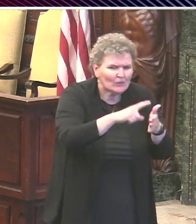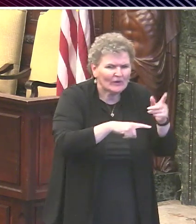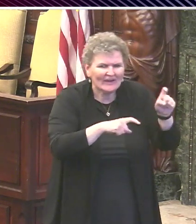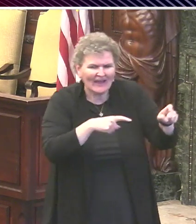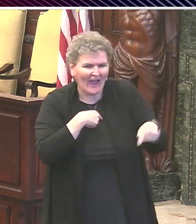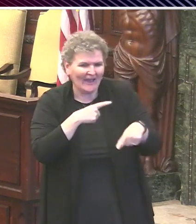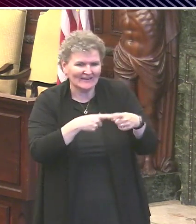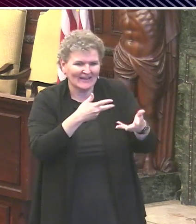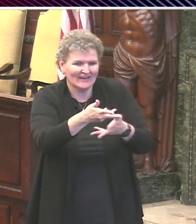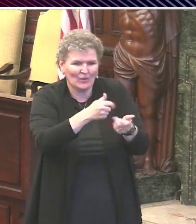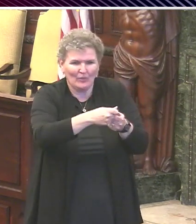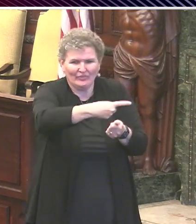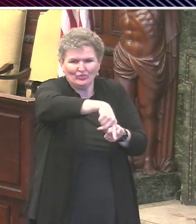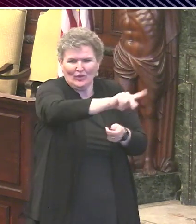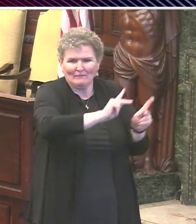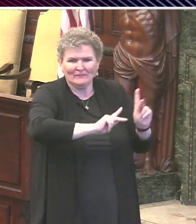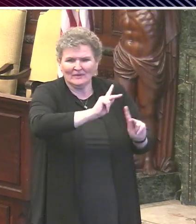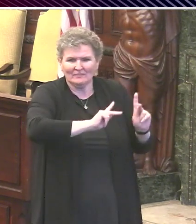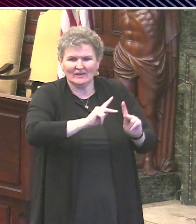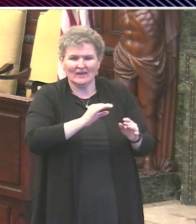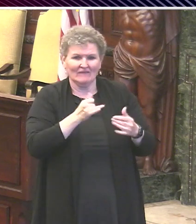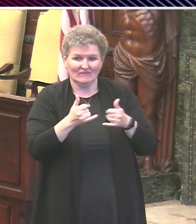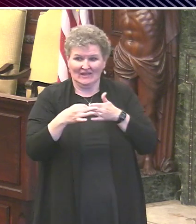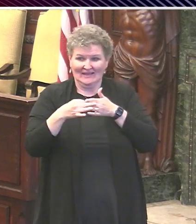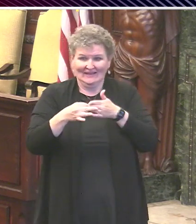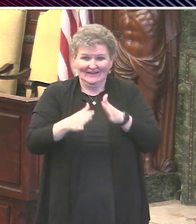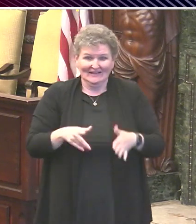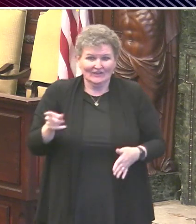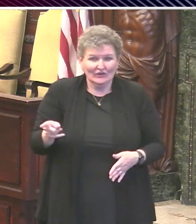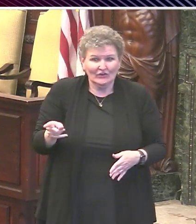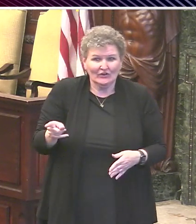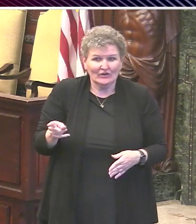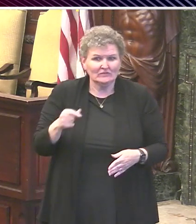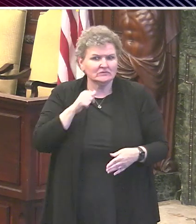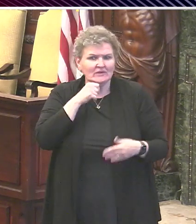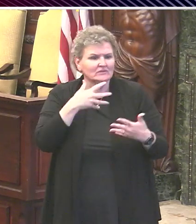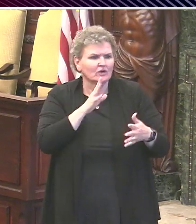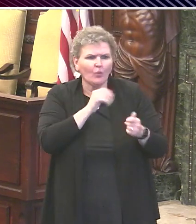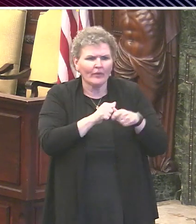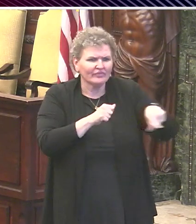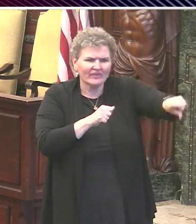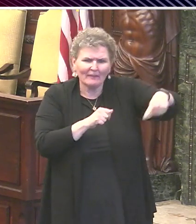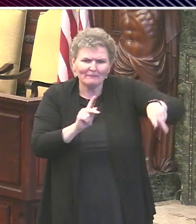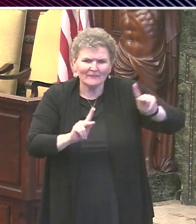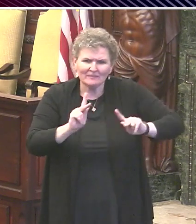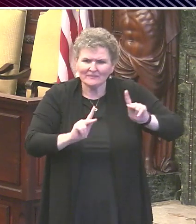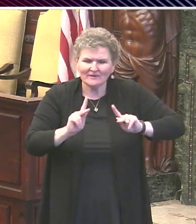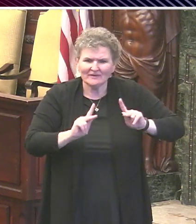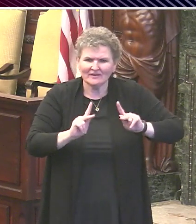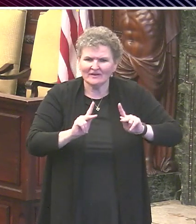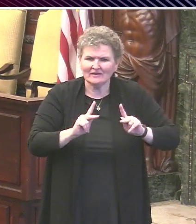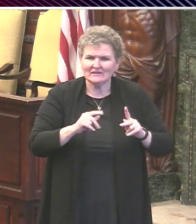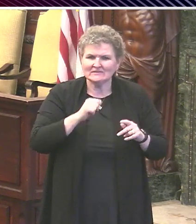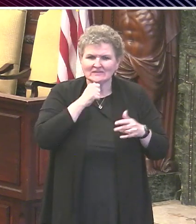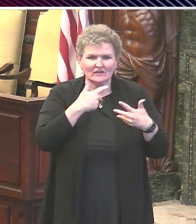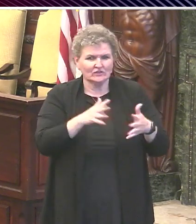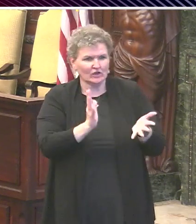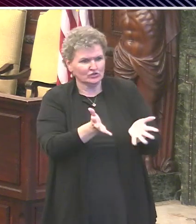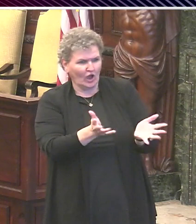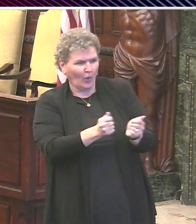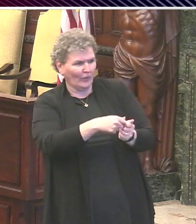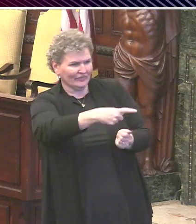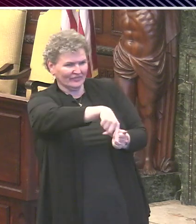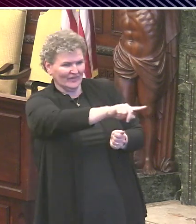them. And that's been a kind of a bone of contention with the organizers not allowing or kind of trying to